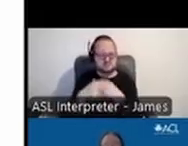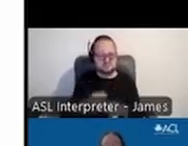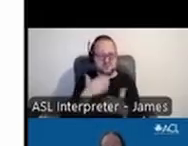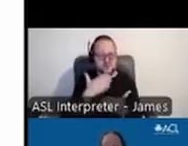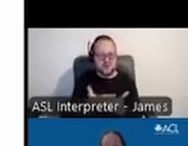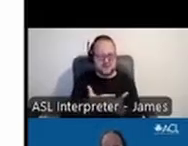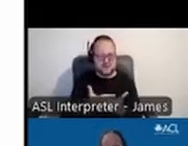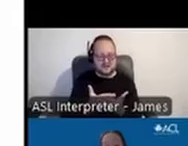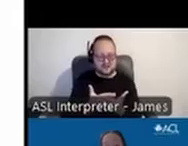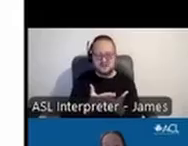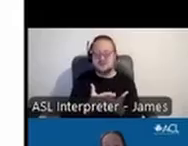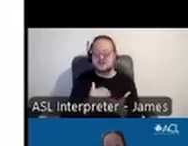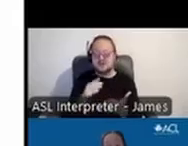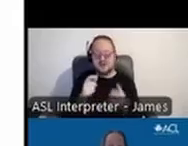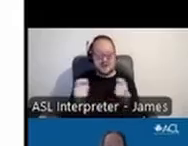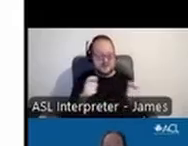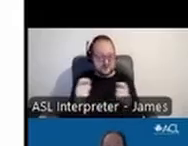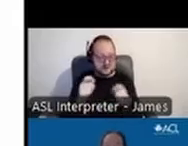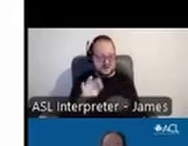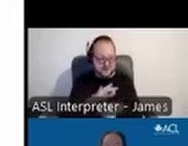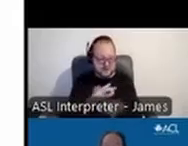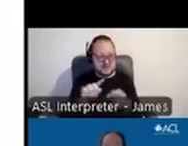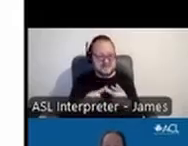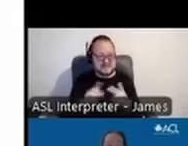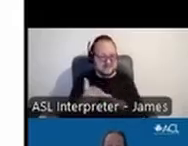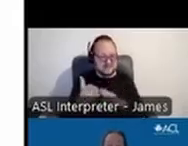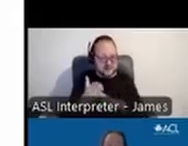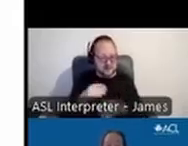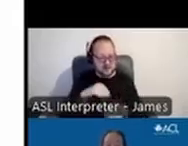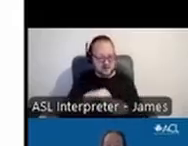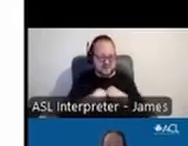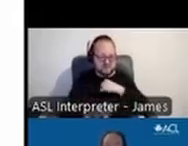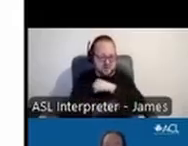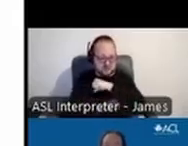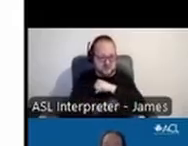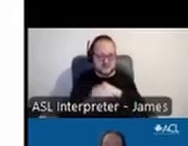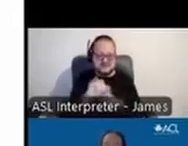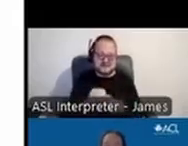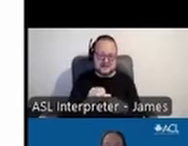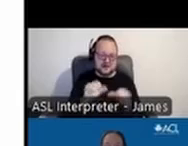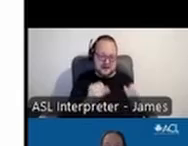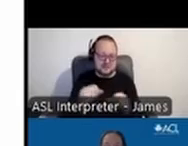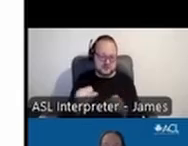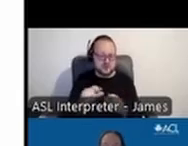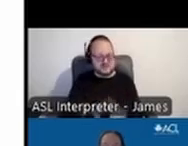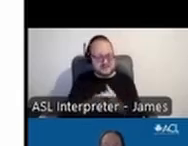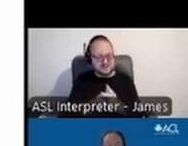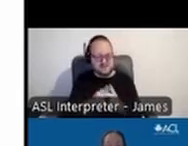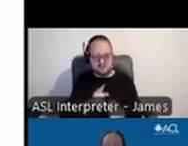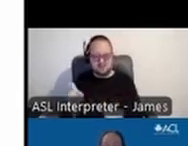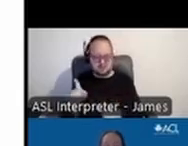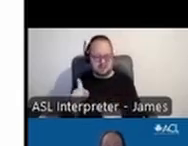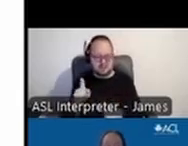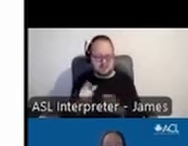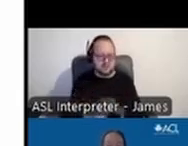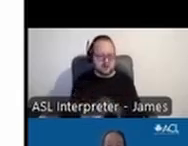those administrative functions and the operational infrastructure that are needed to enable these partnerships. We know that it can take quite a bit